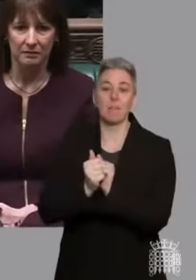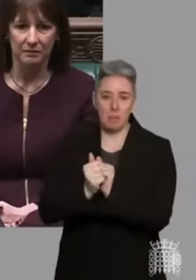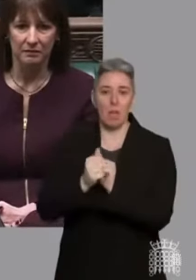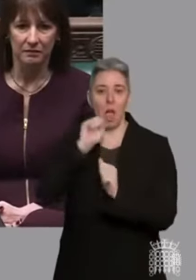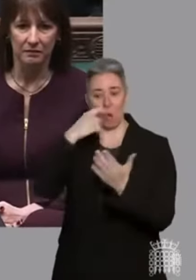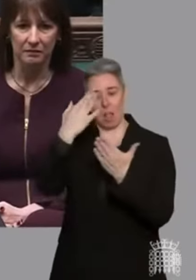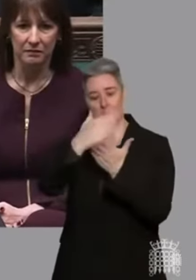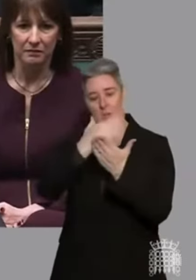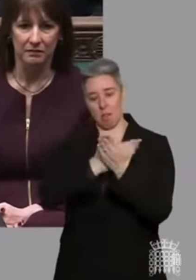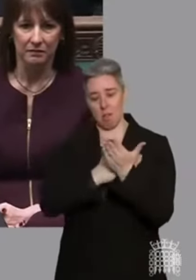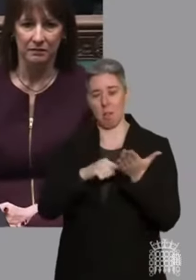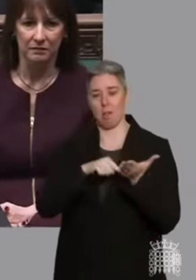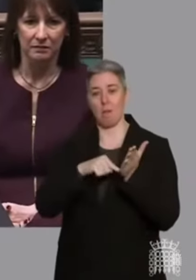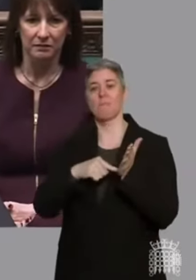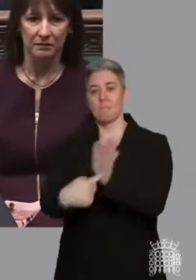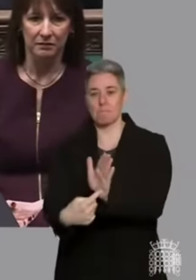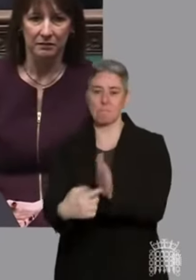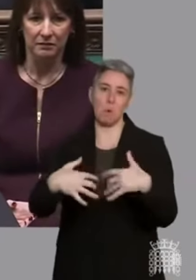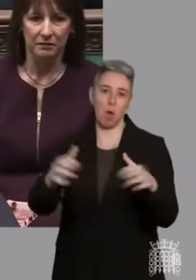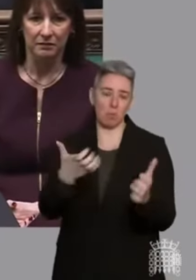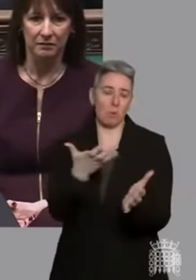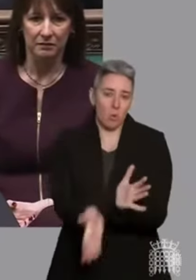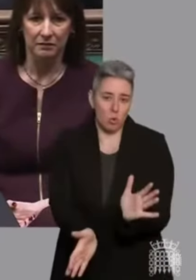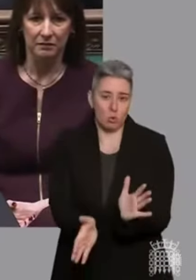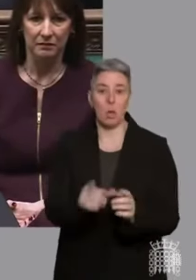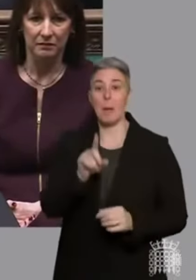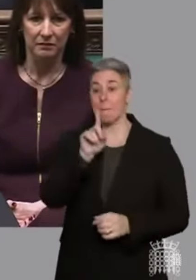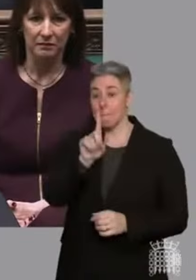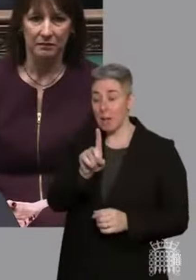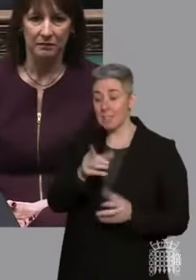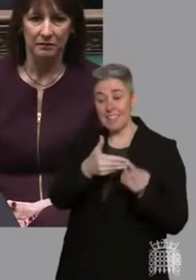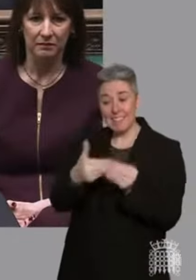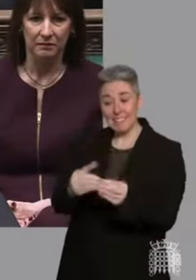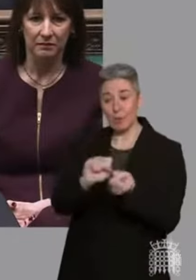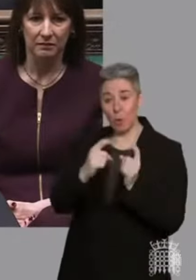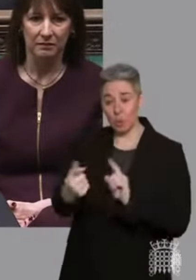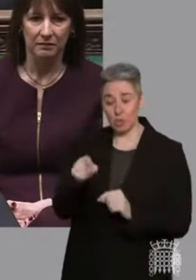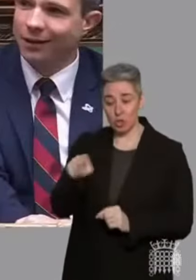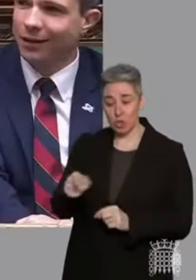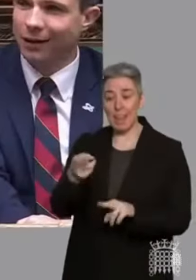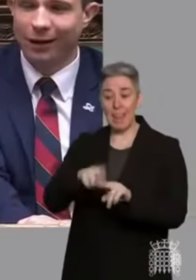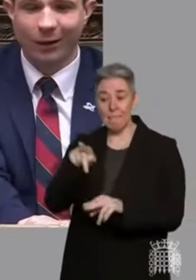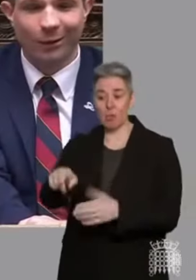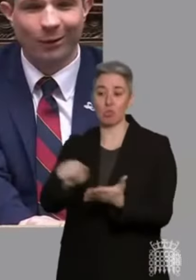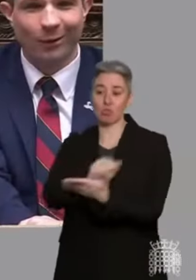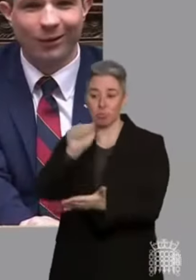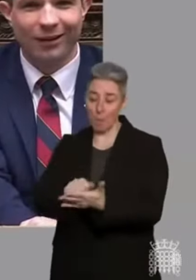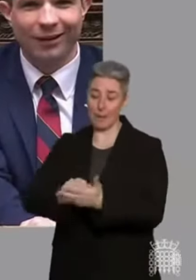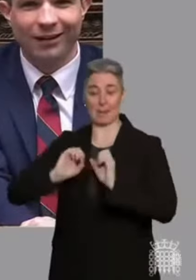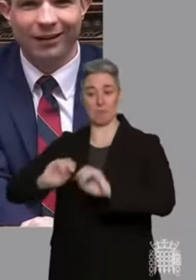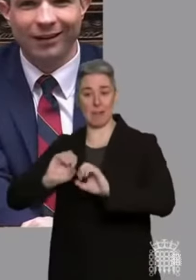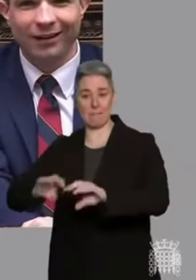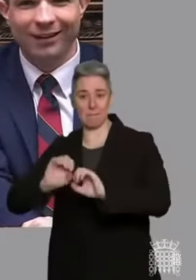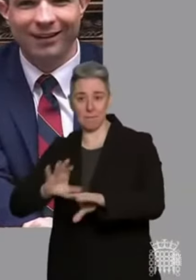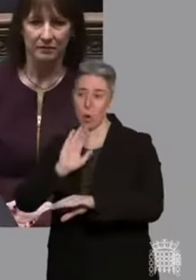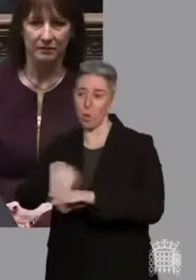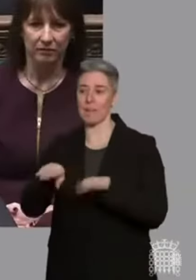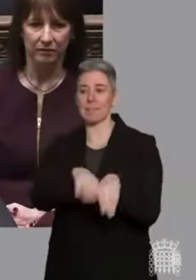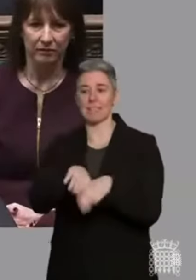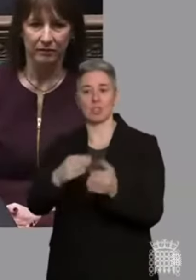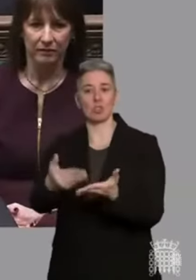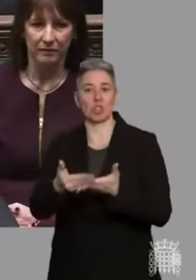of the Opposition is properly briefed on the national security implications when she's asking these questions, which